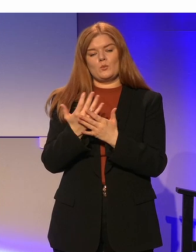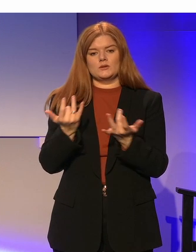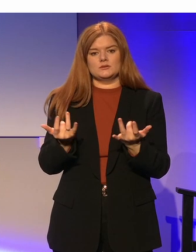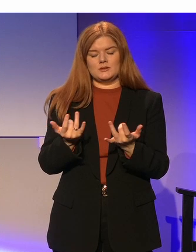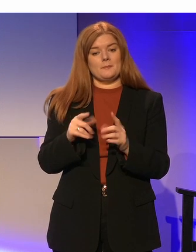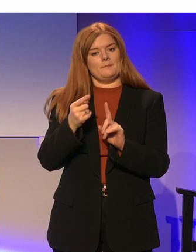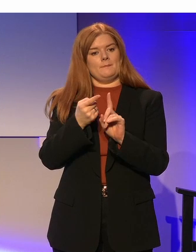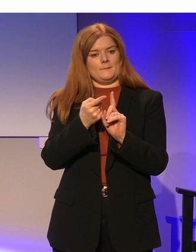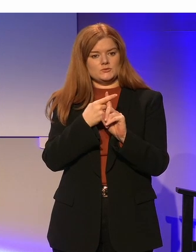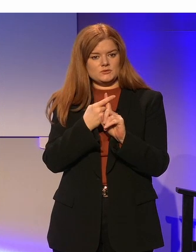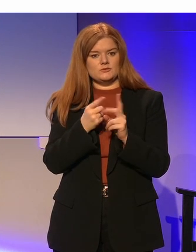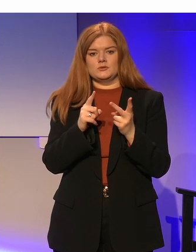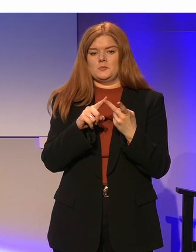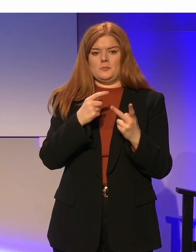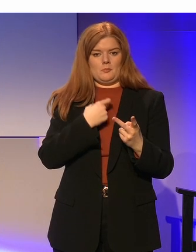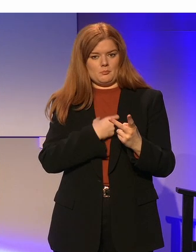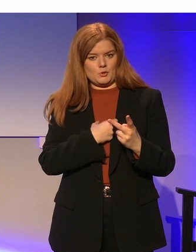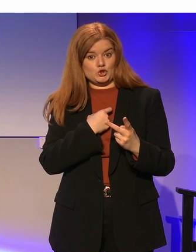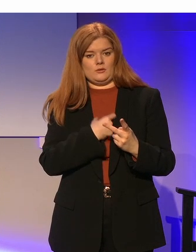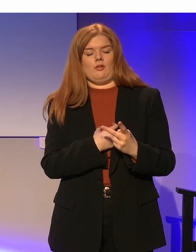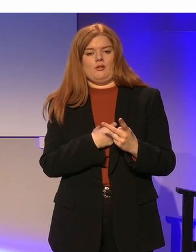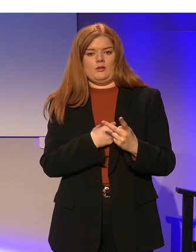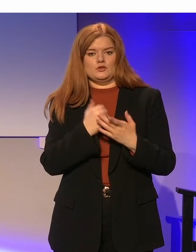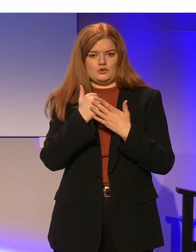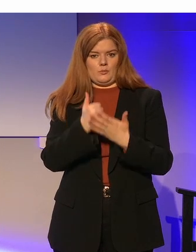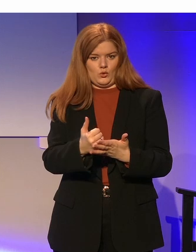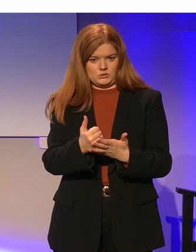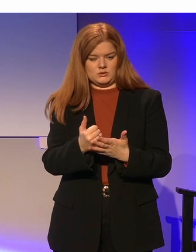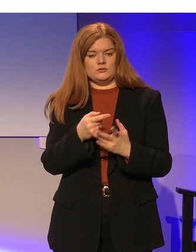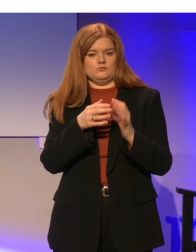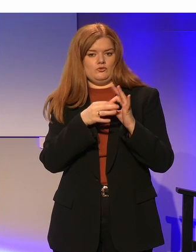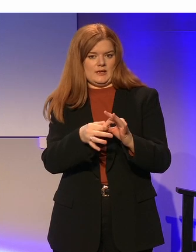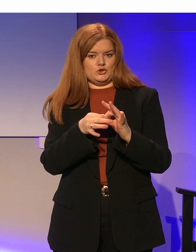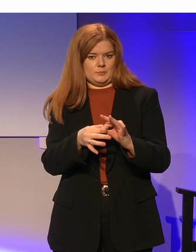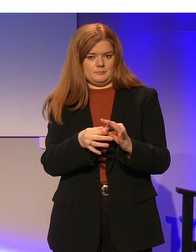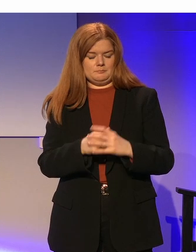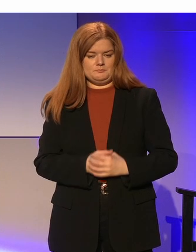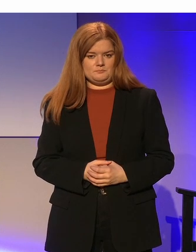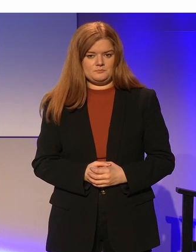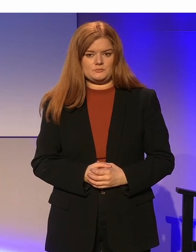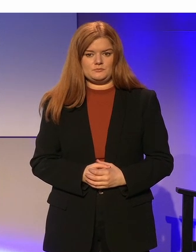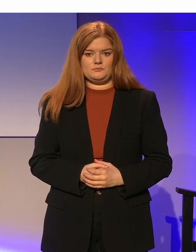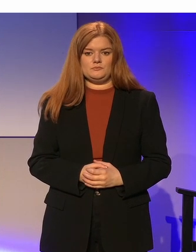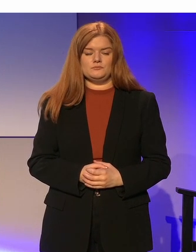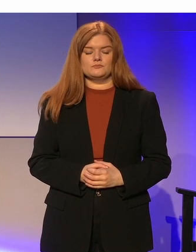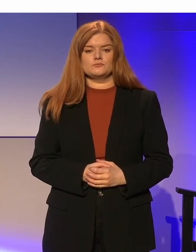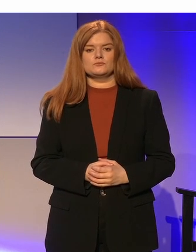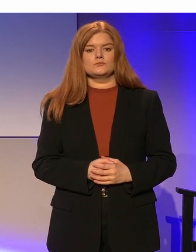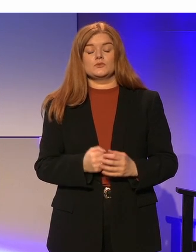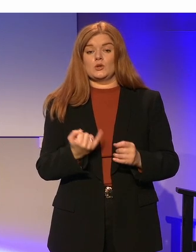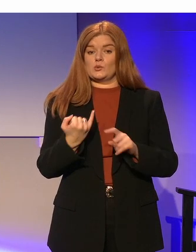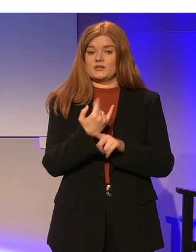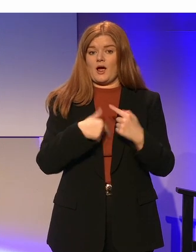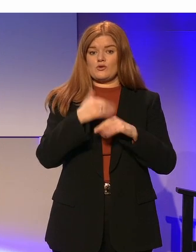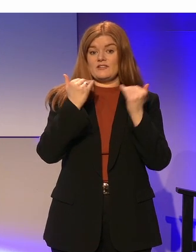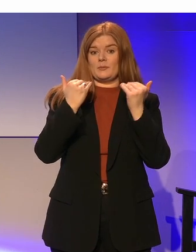describing positive, personalised, supportive relationships. So in the